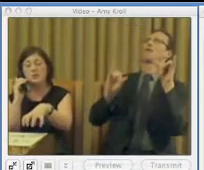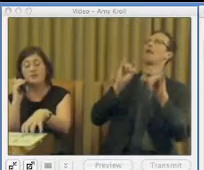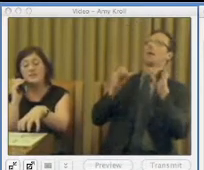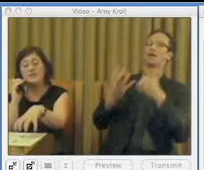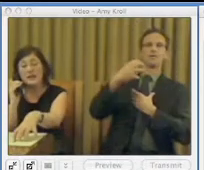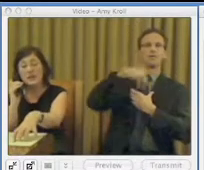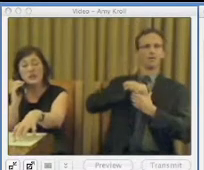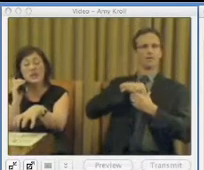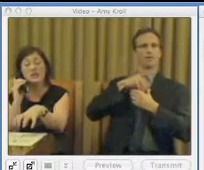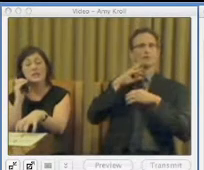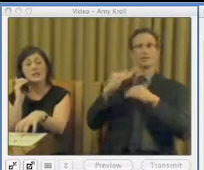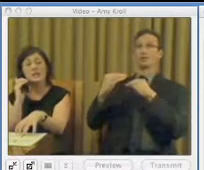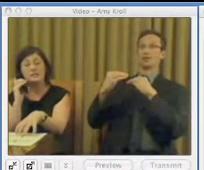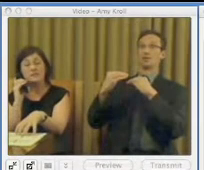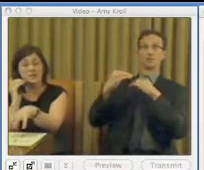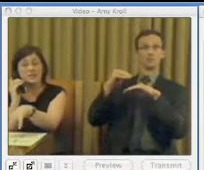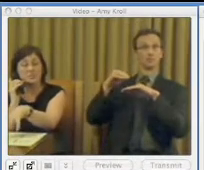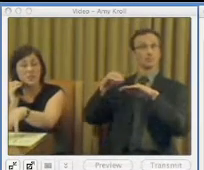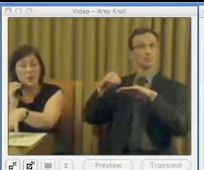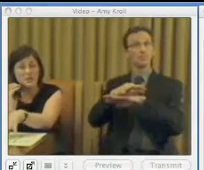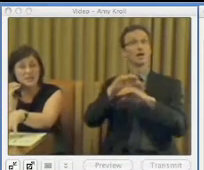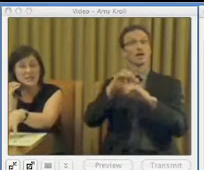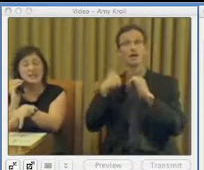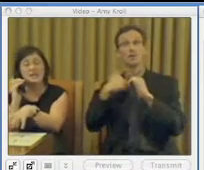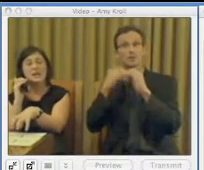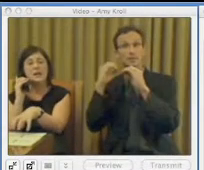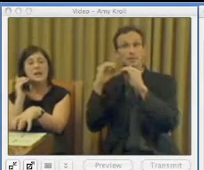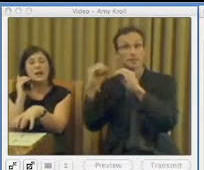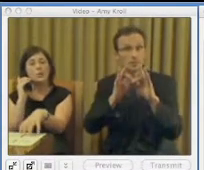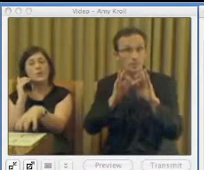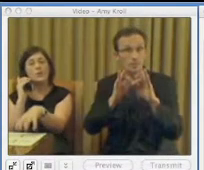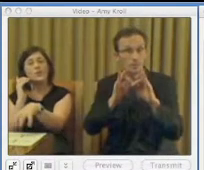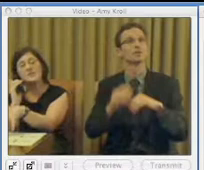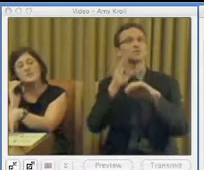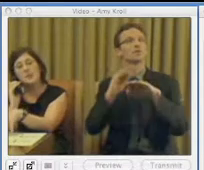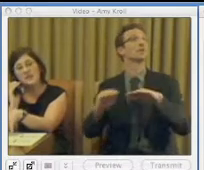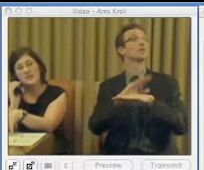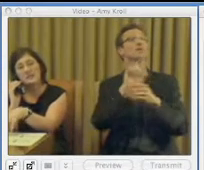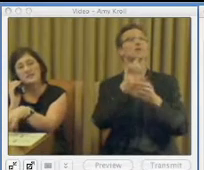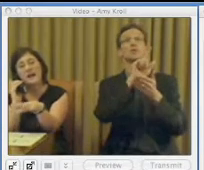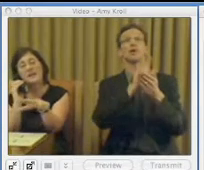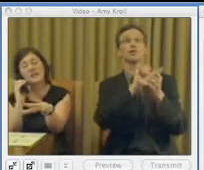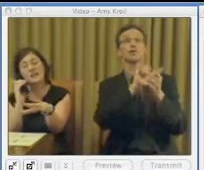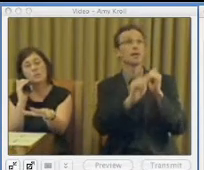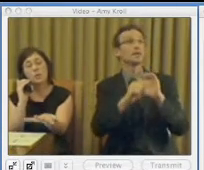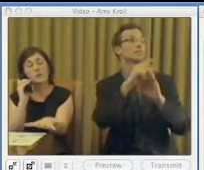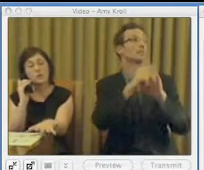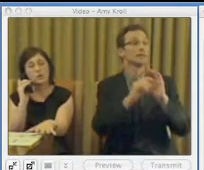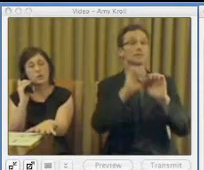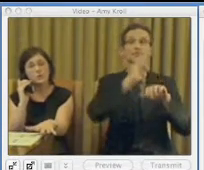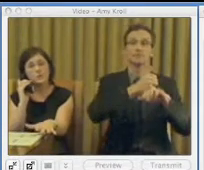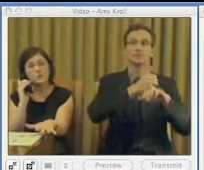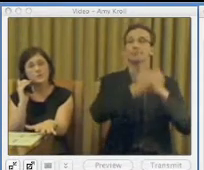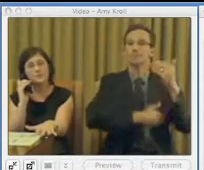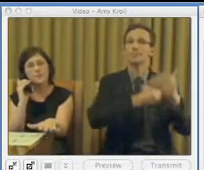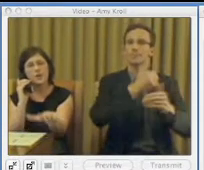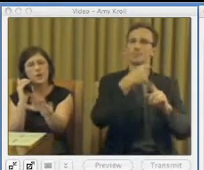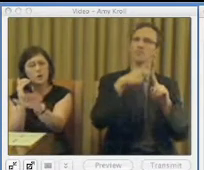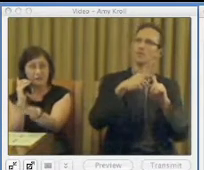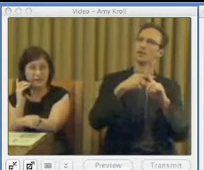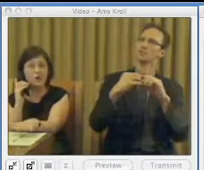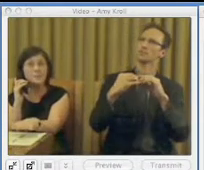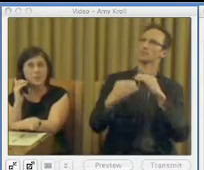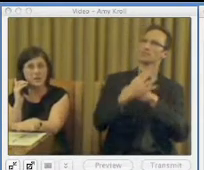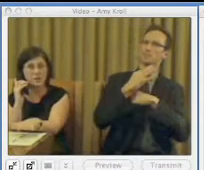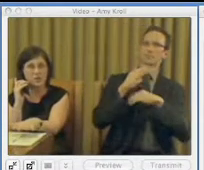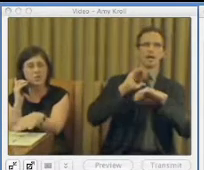that in pedagogical terms, which so it influences pedagogy, it influences policy, and then also influences practice and